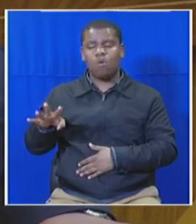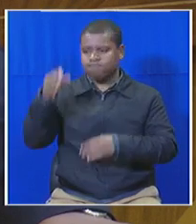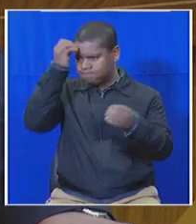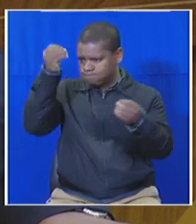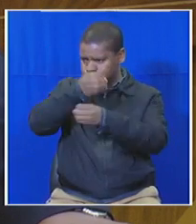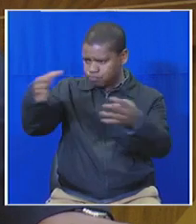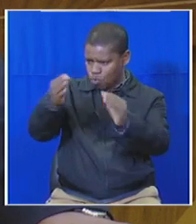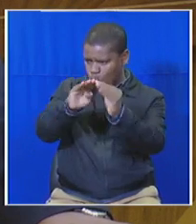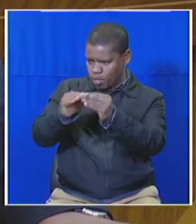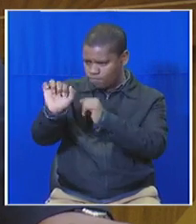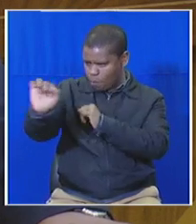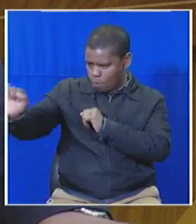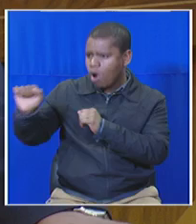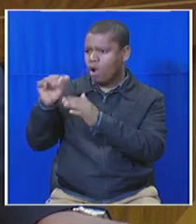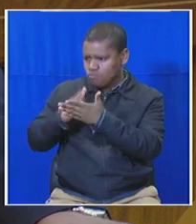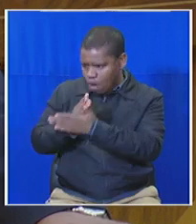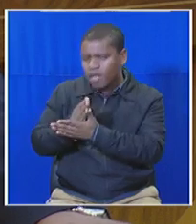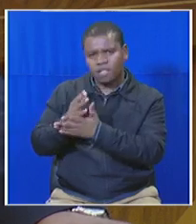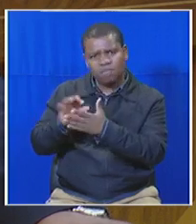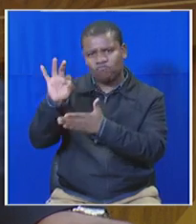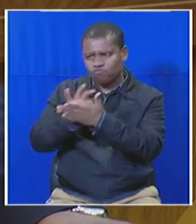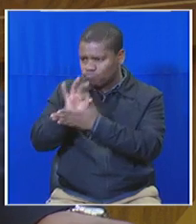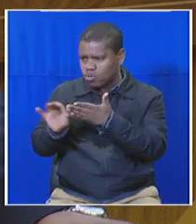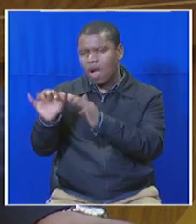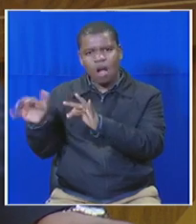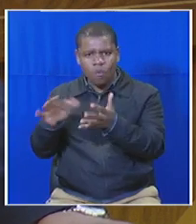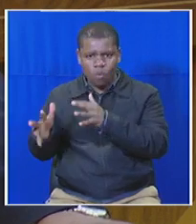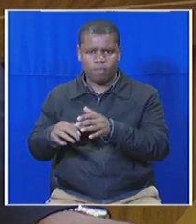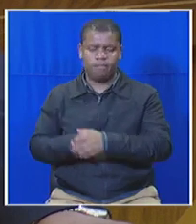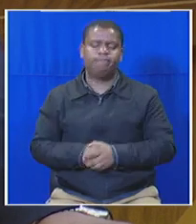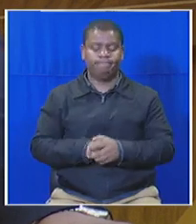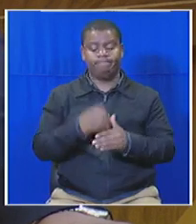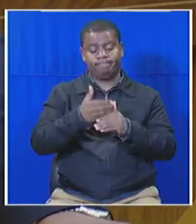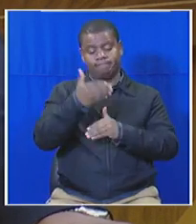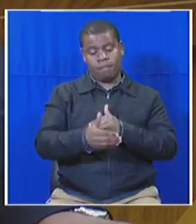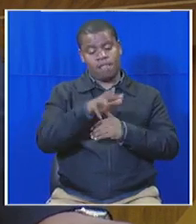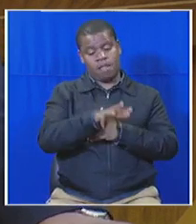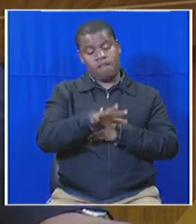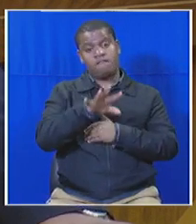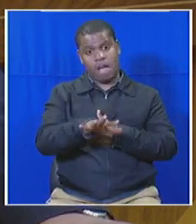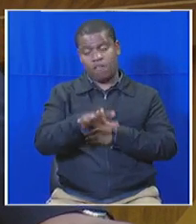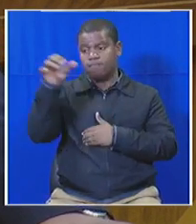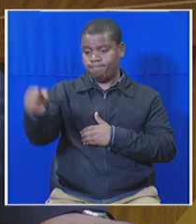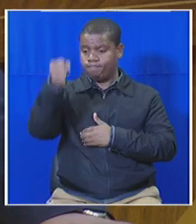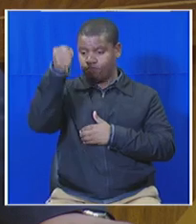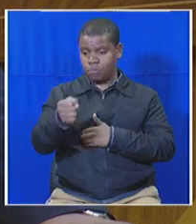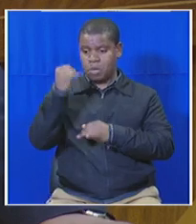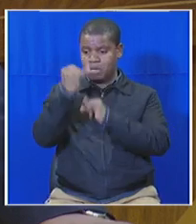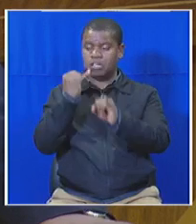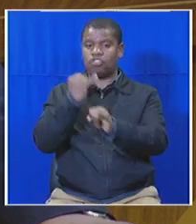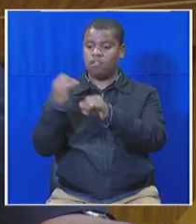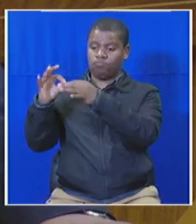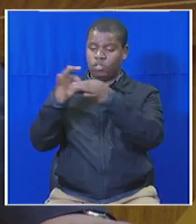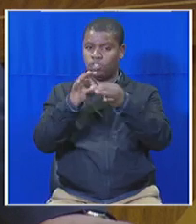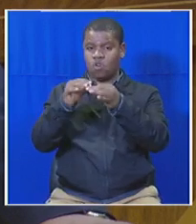of their voting rights. In 1995, Mobu was appointed as International Relations